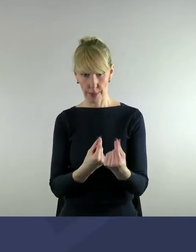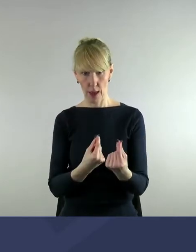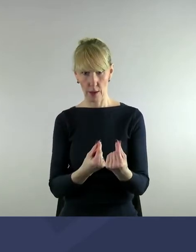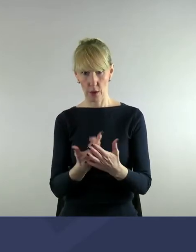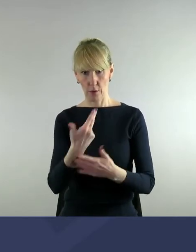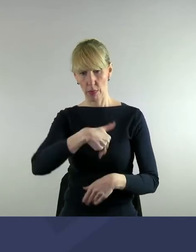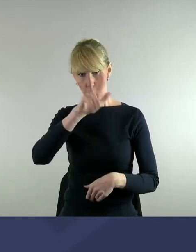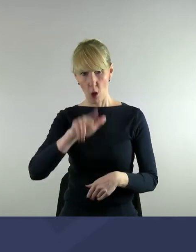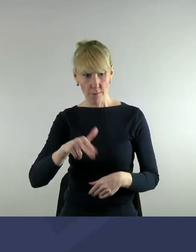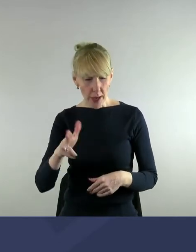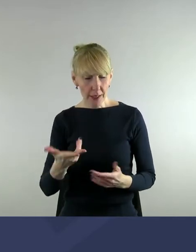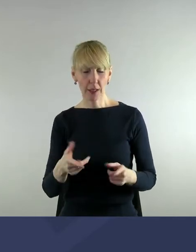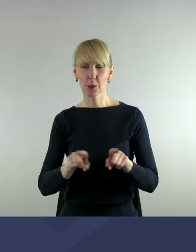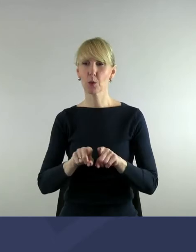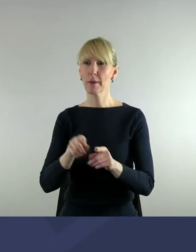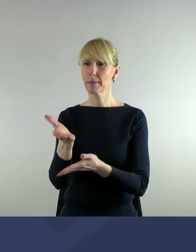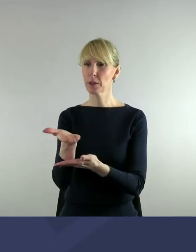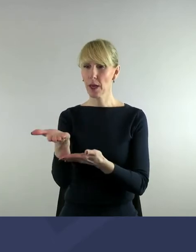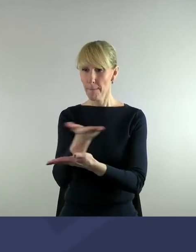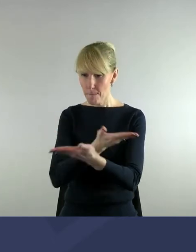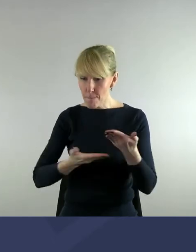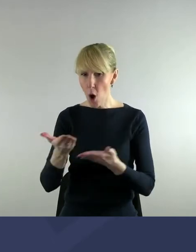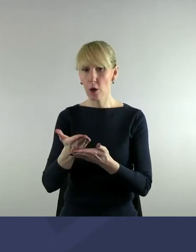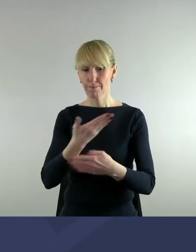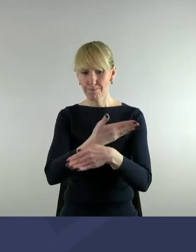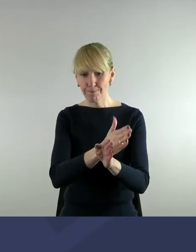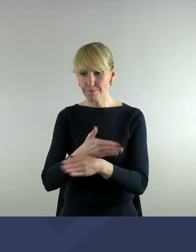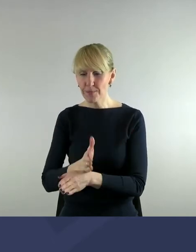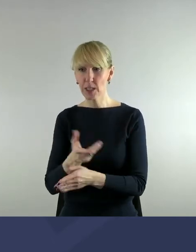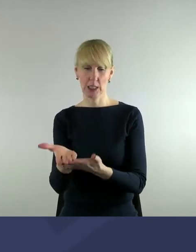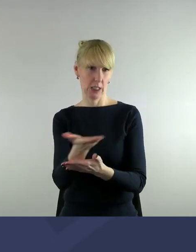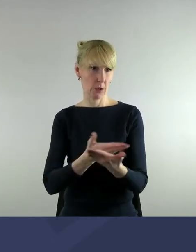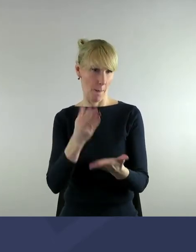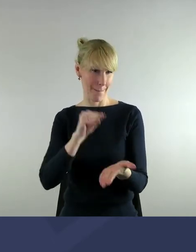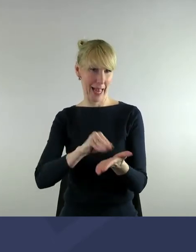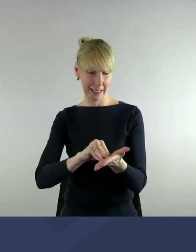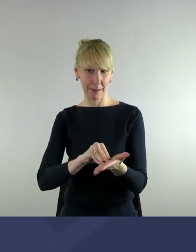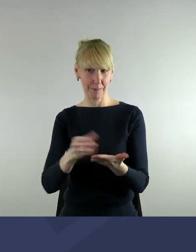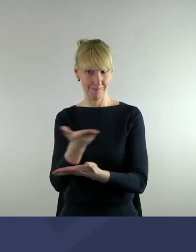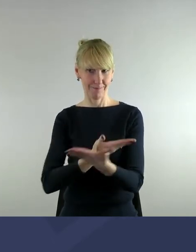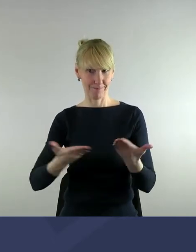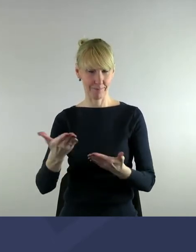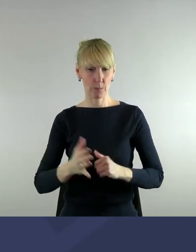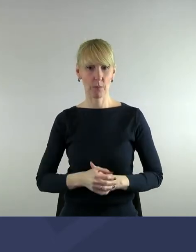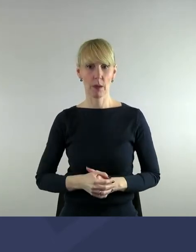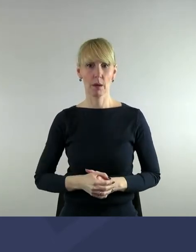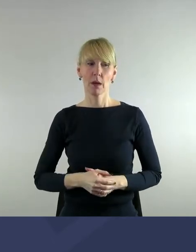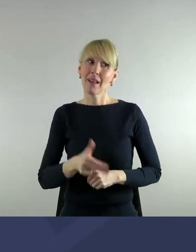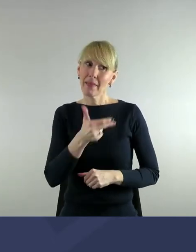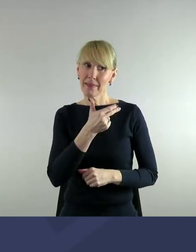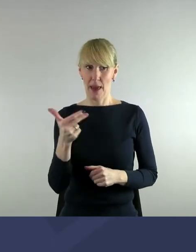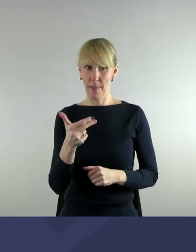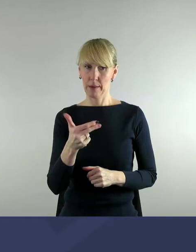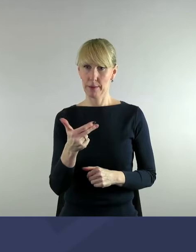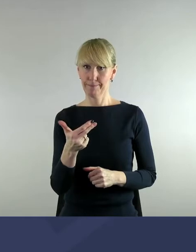from the perspective of our Norwegian colleagues, to share the best practices, to share the most important experiences. The